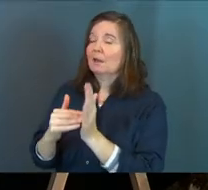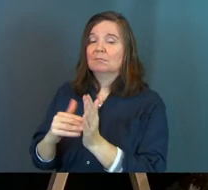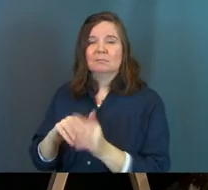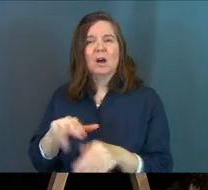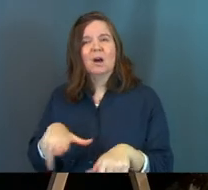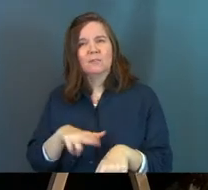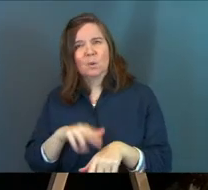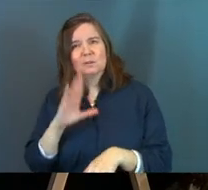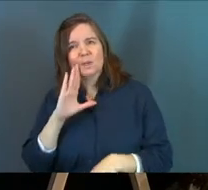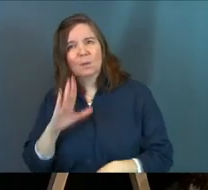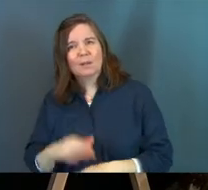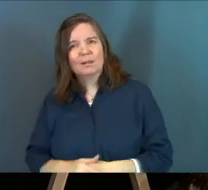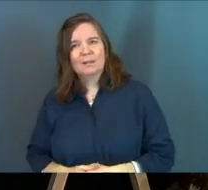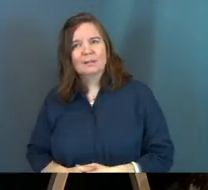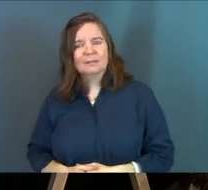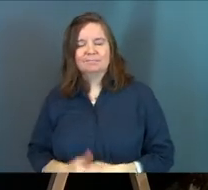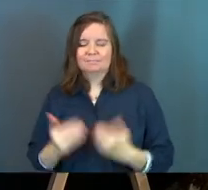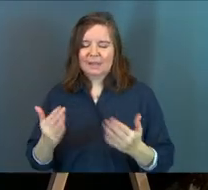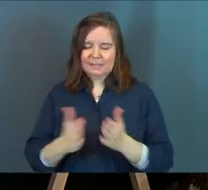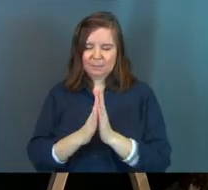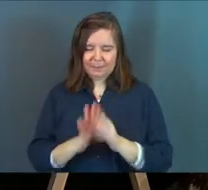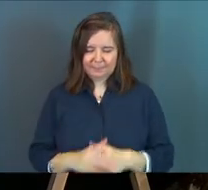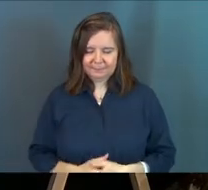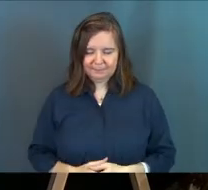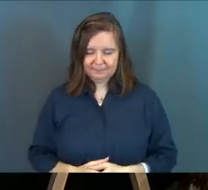will. Let's pray.